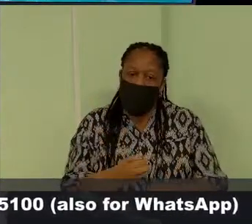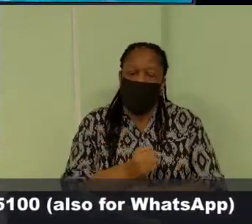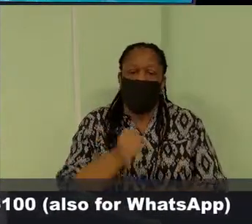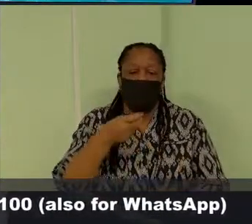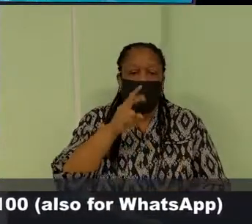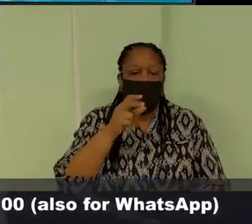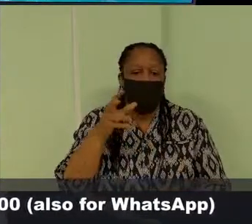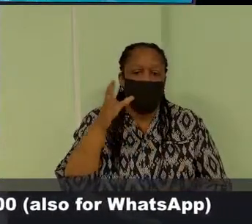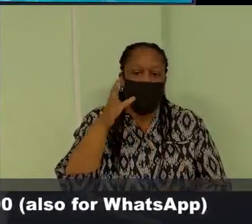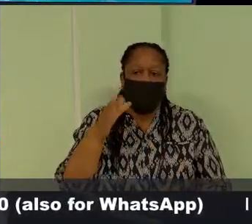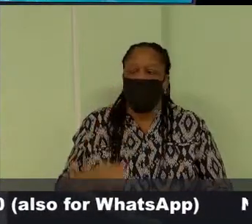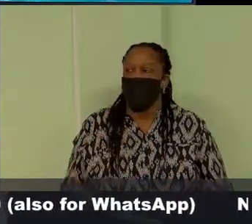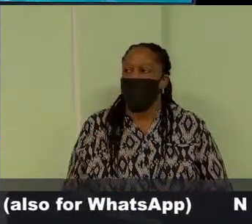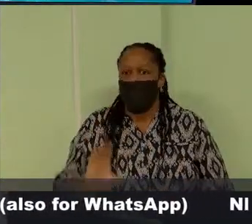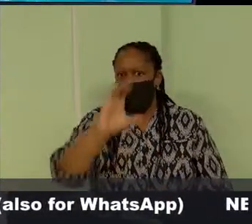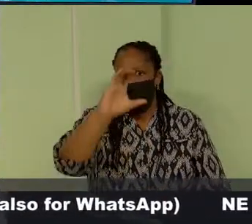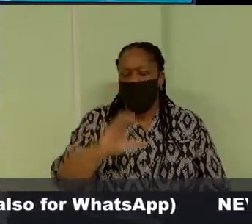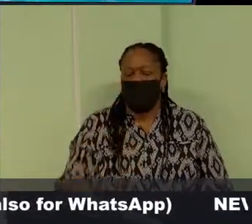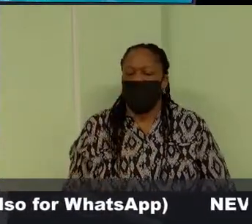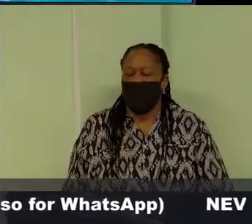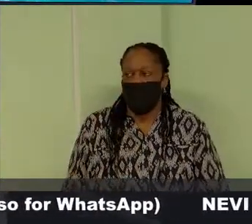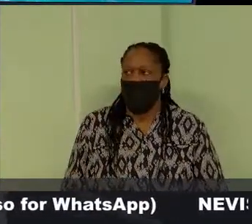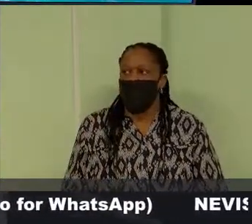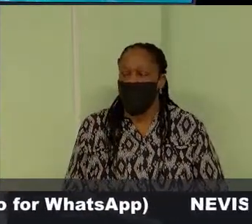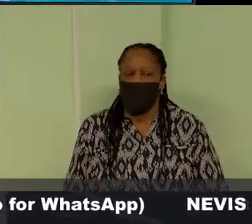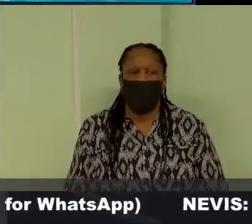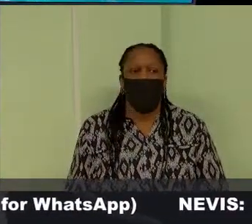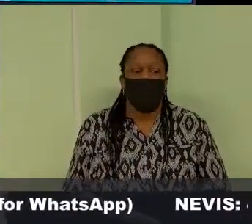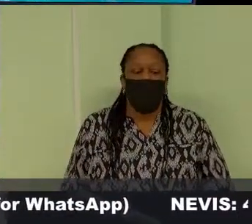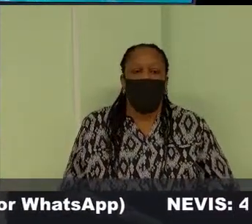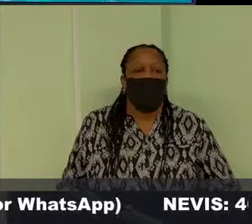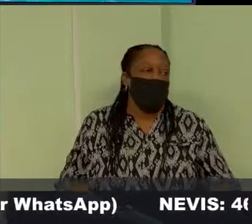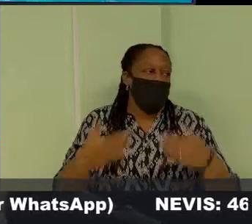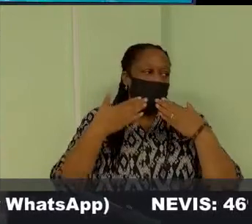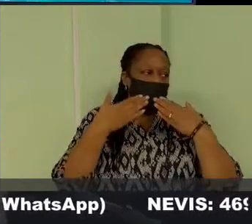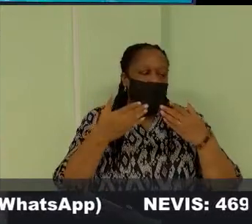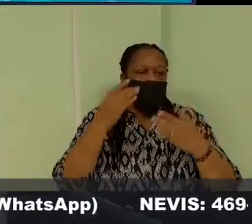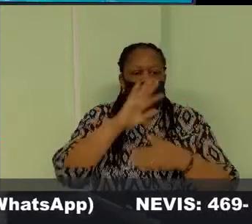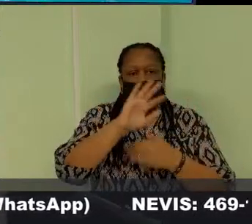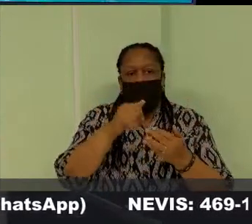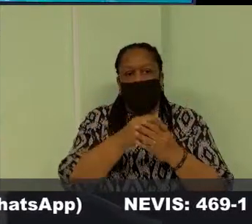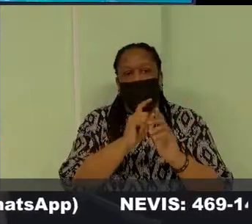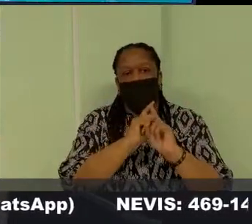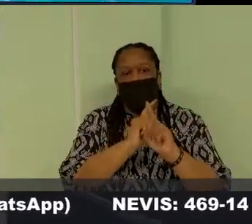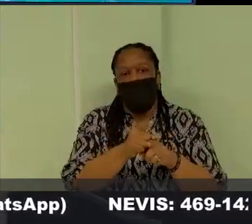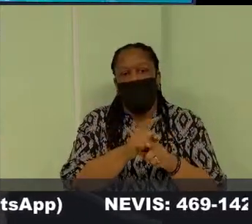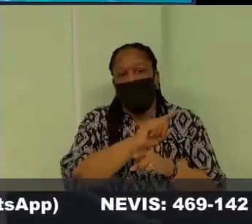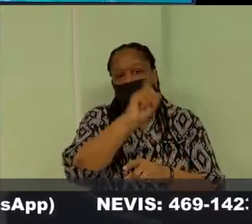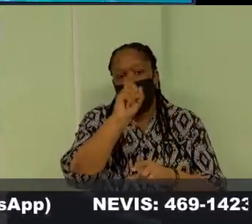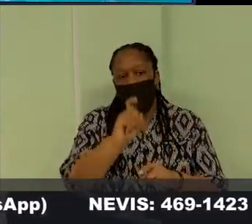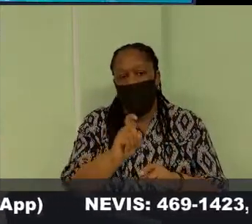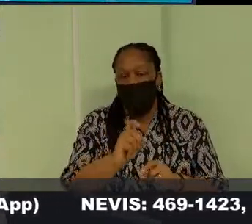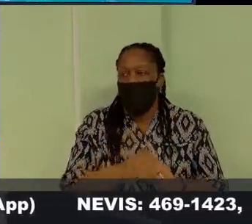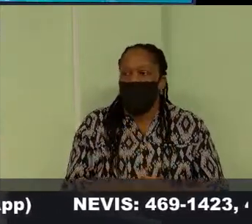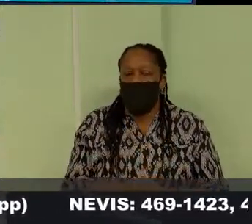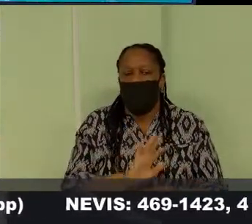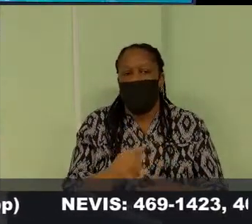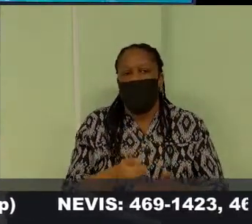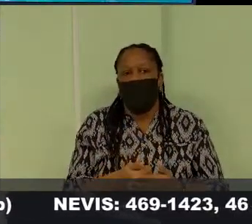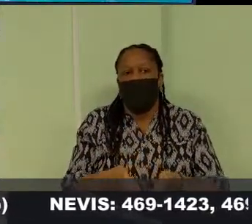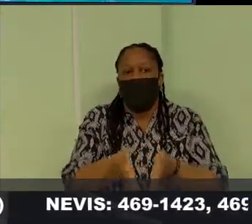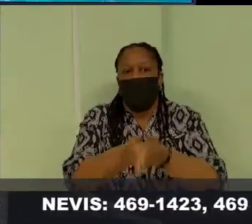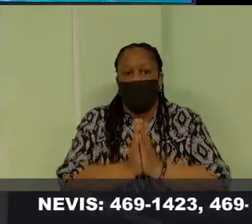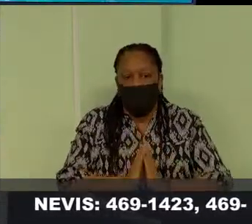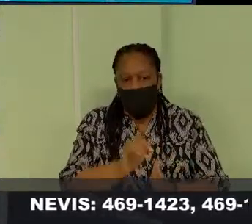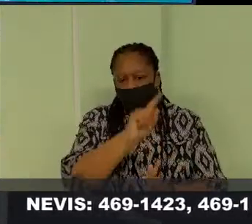Thank you to all of you who so ably answered those questions, and to the persons who posed them.